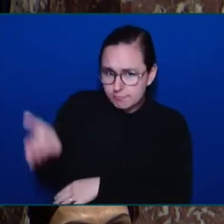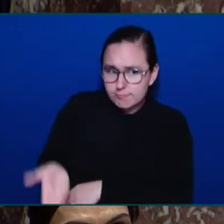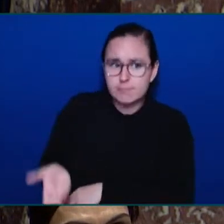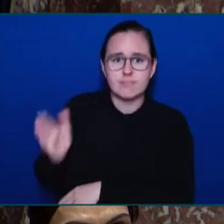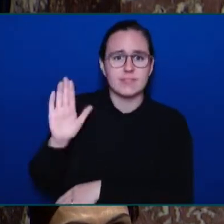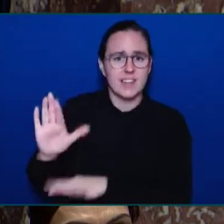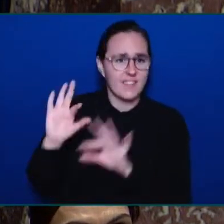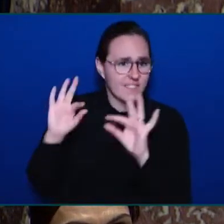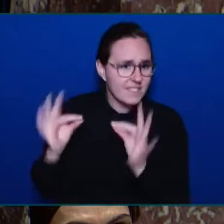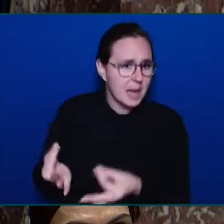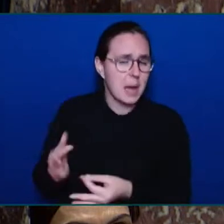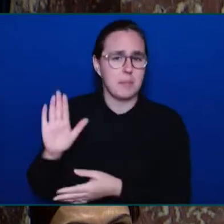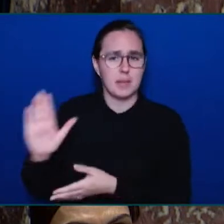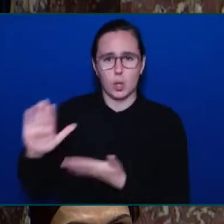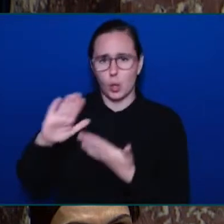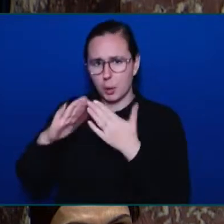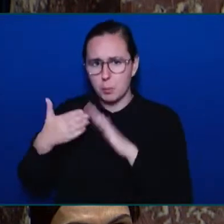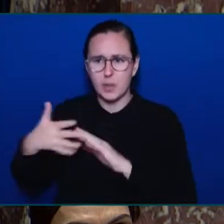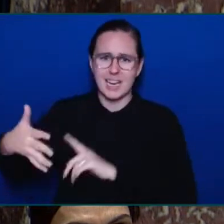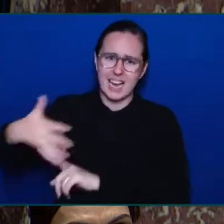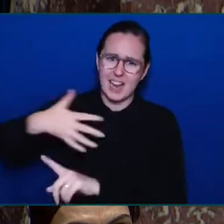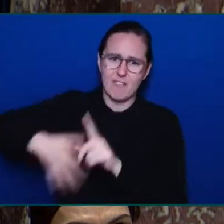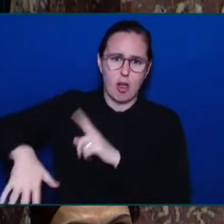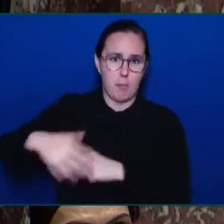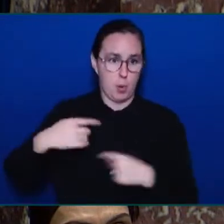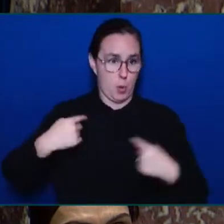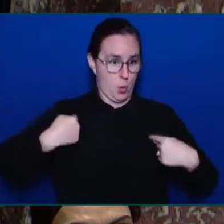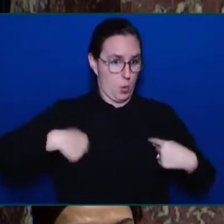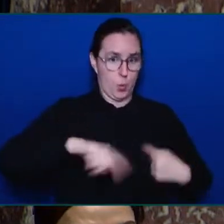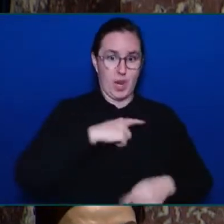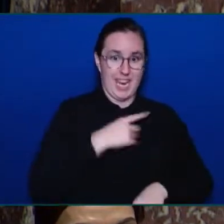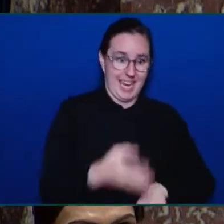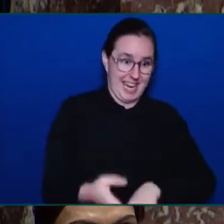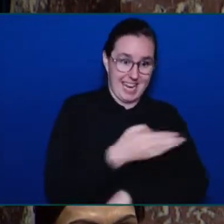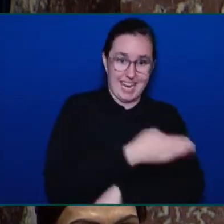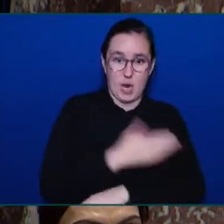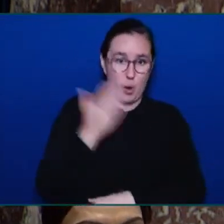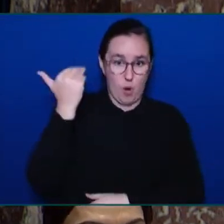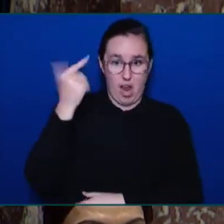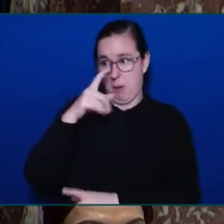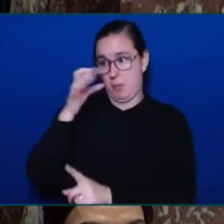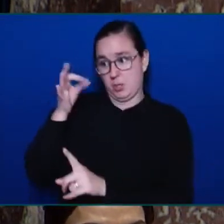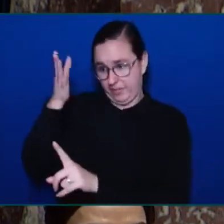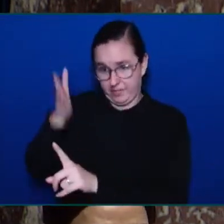is better because of your father and grandfather. Hais Kusia.